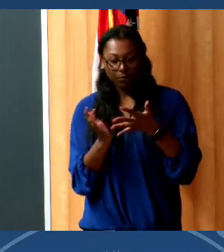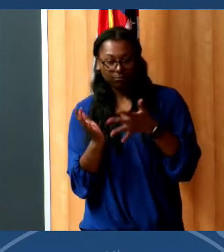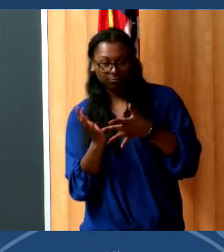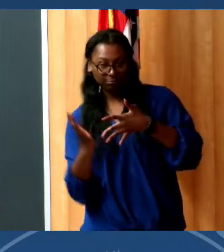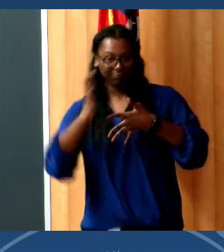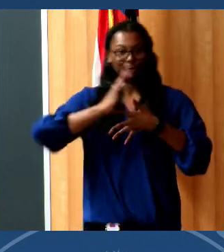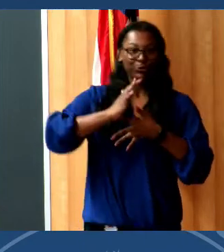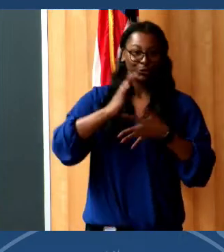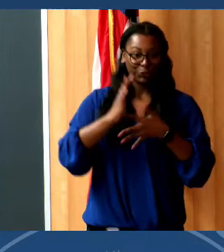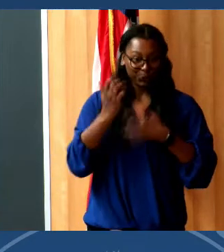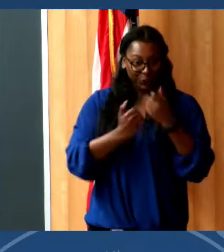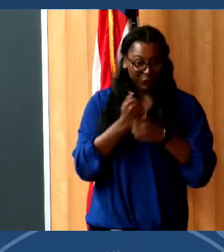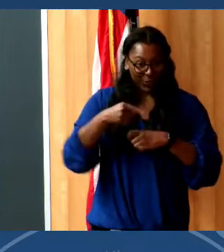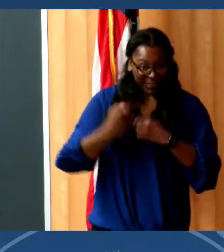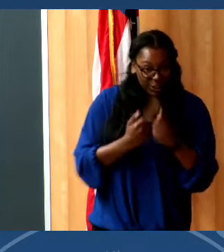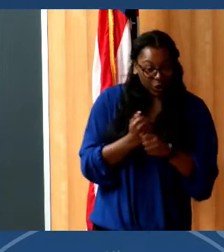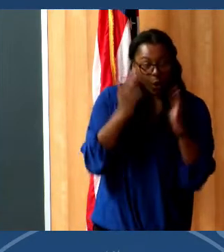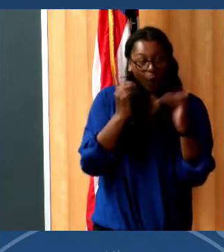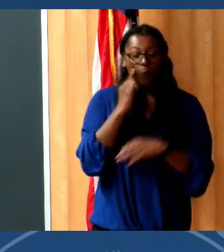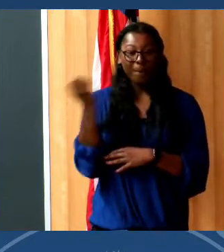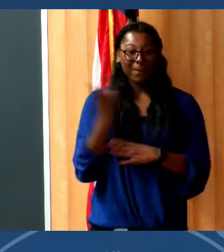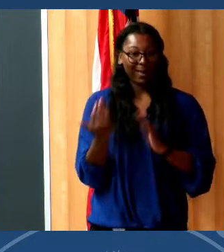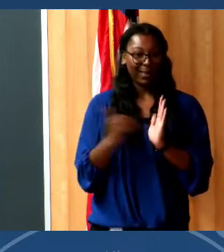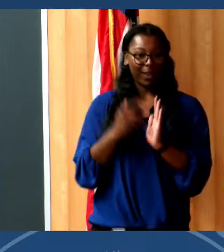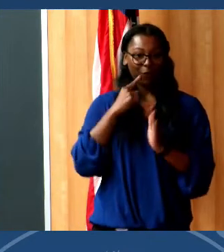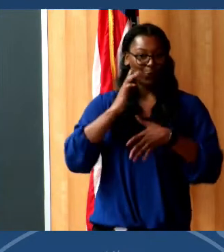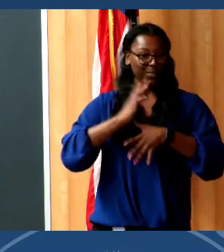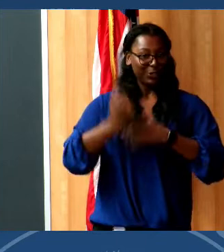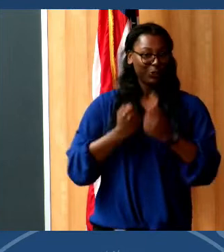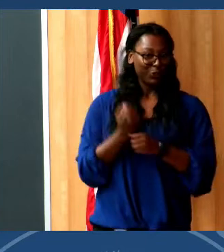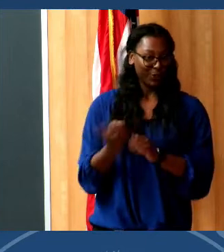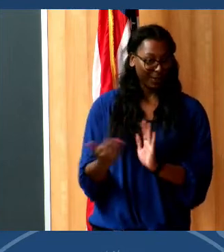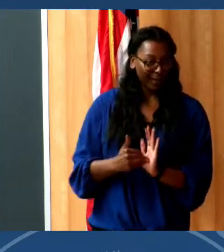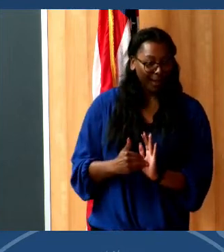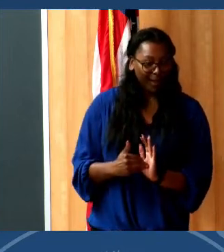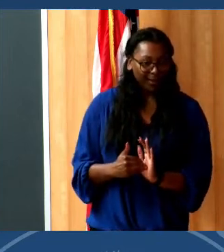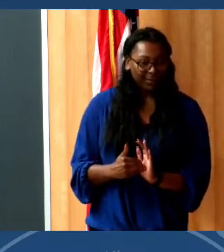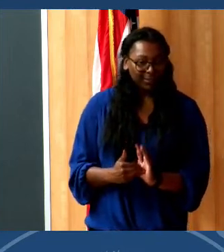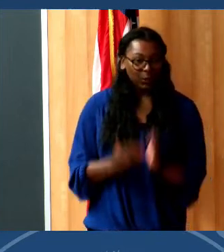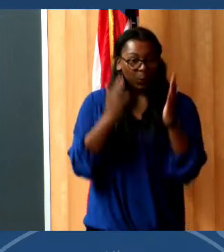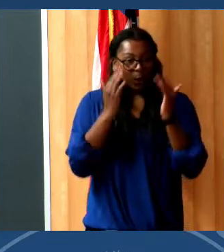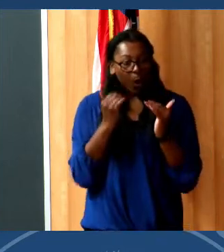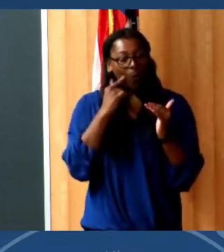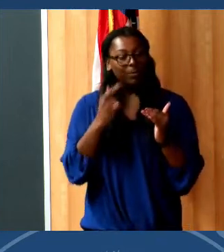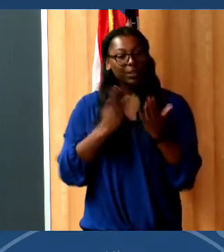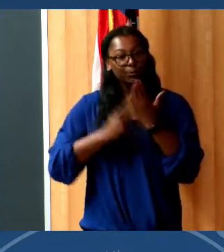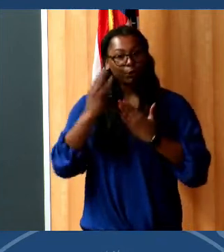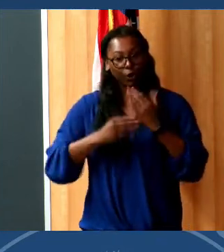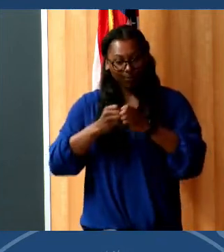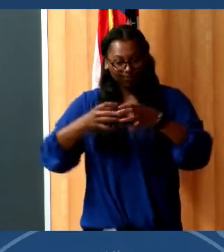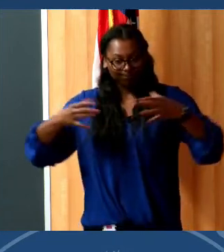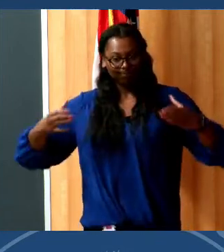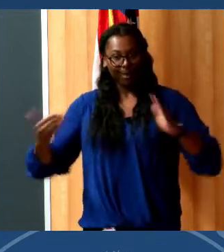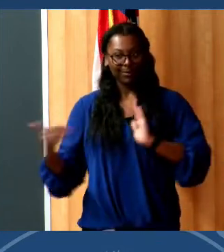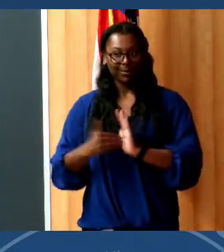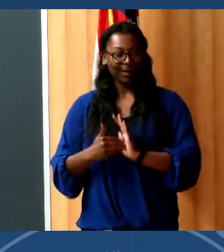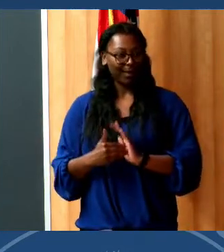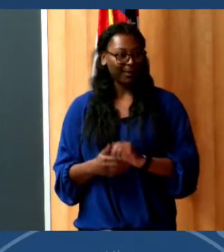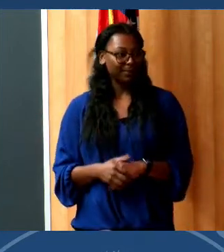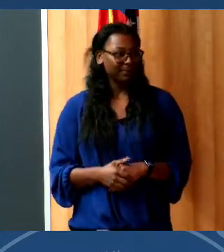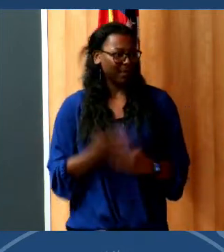back and be with us next year. We, as I said, hope to expand the program. I don't know whether I'm going